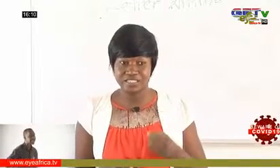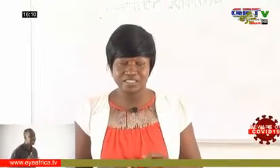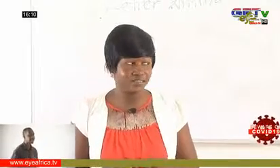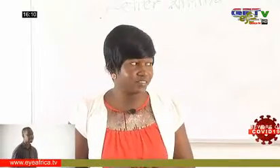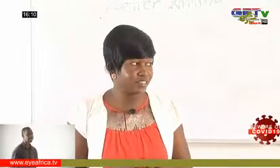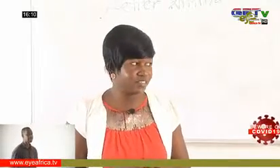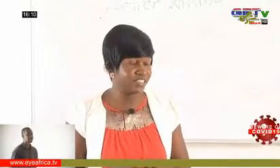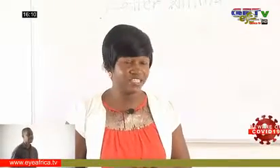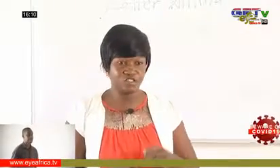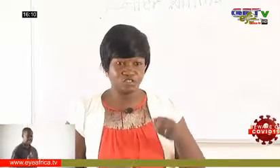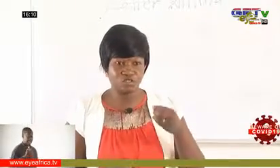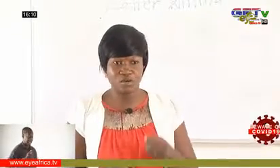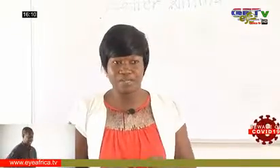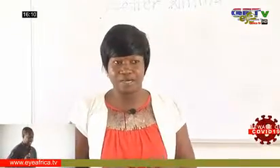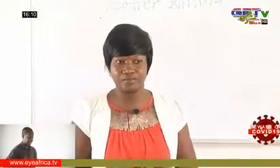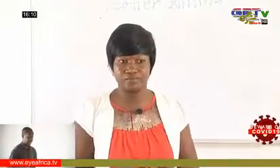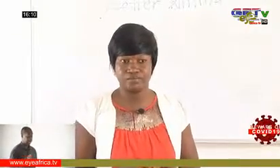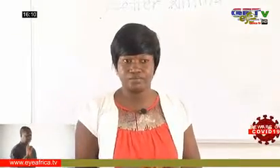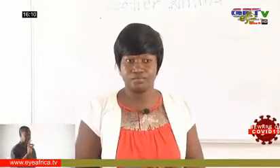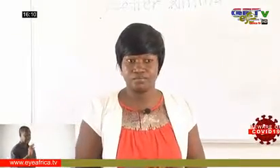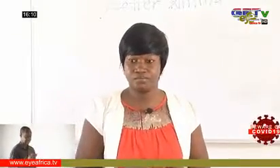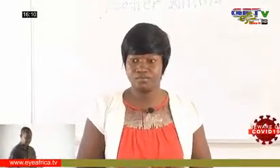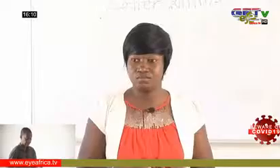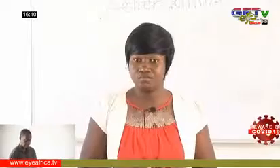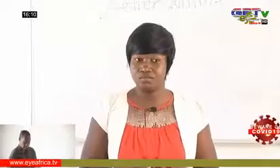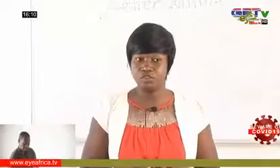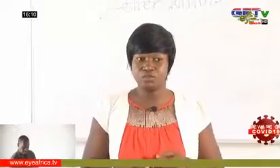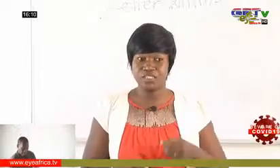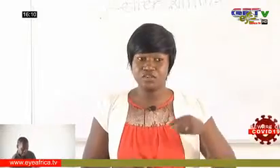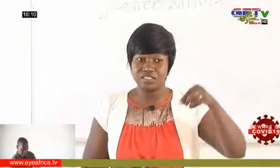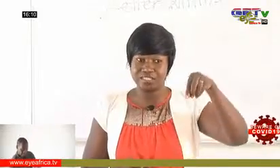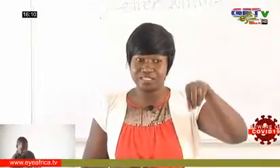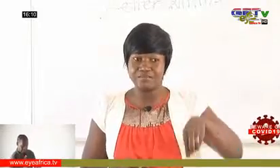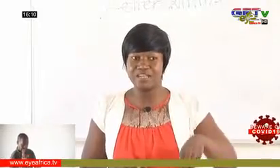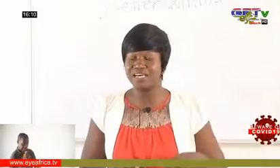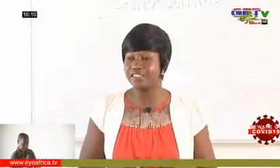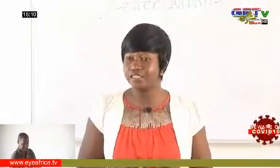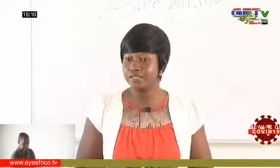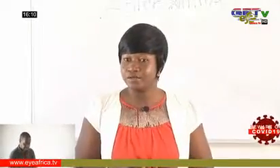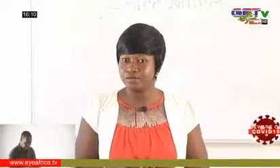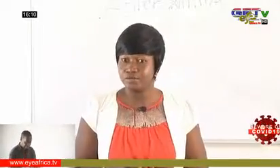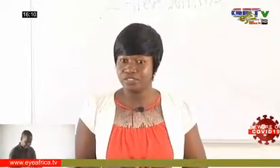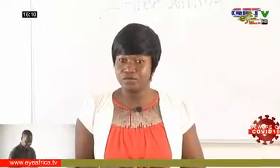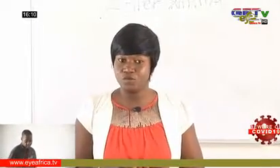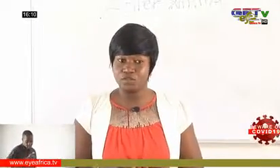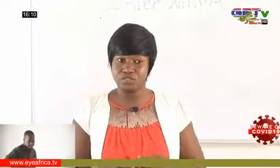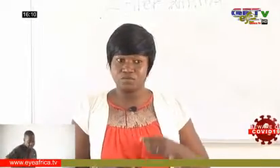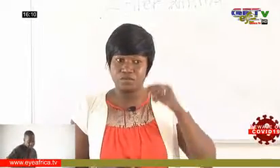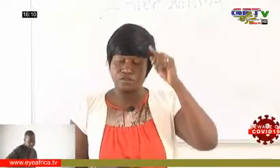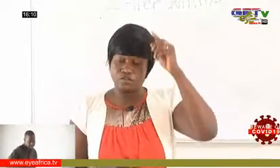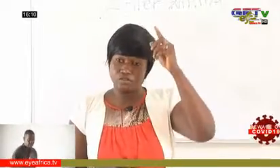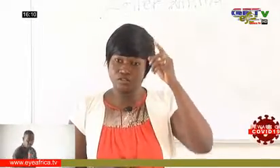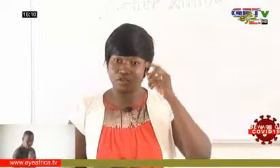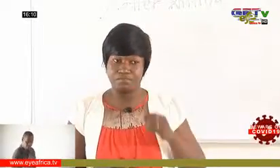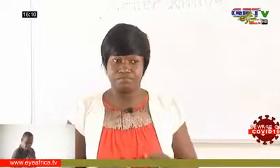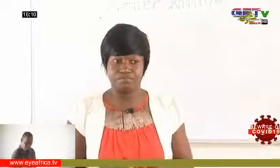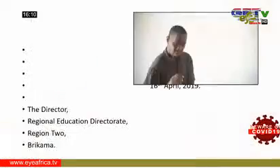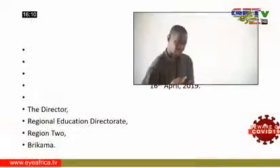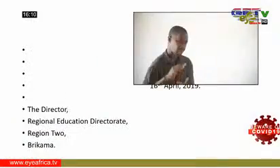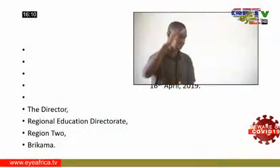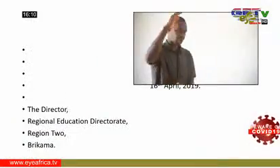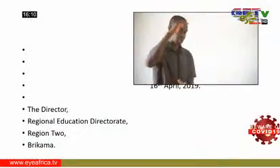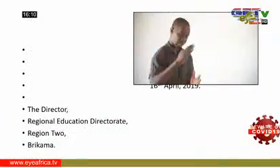But the 16th, the TH should come down to be on the same line with the words, but not on